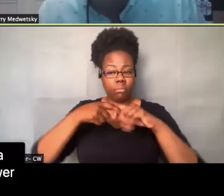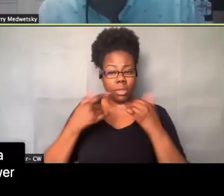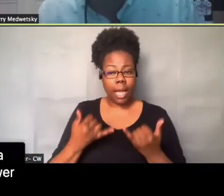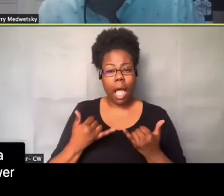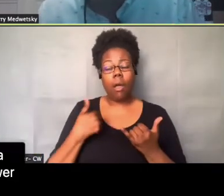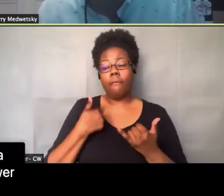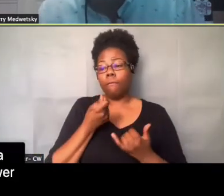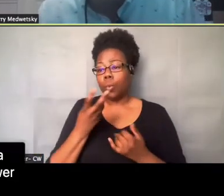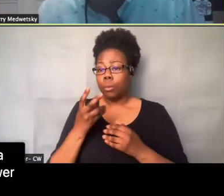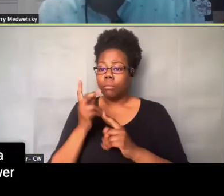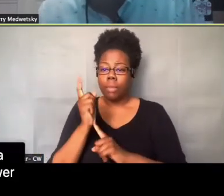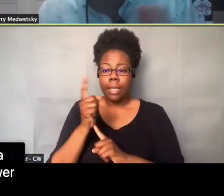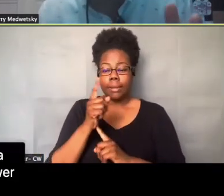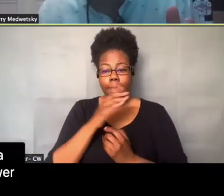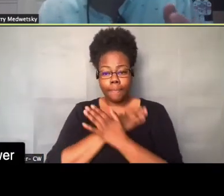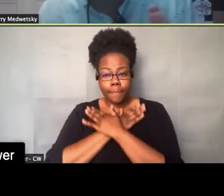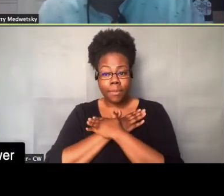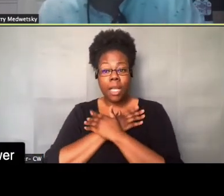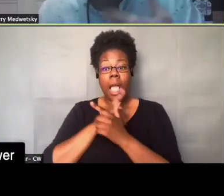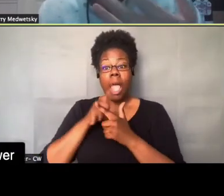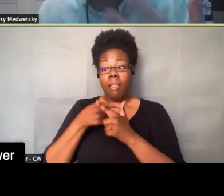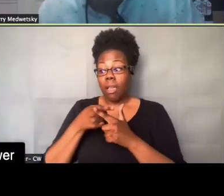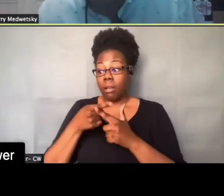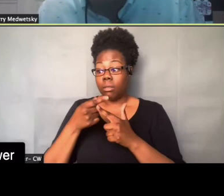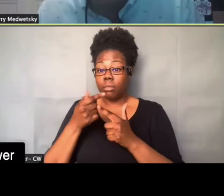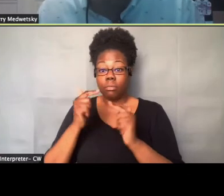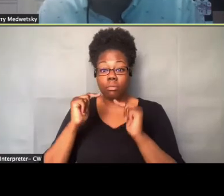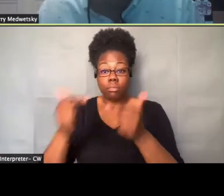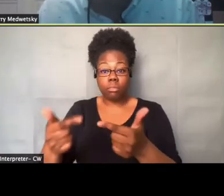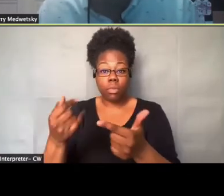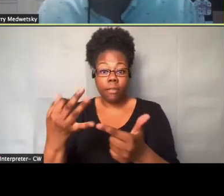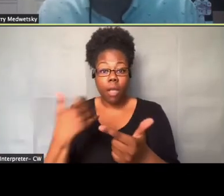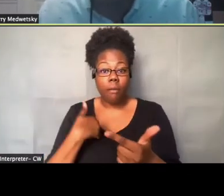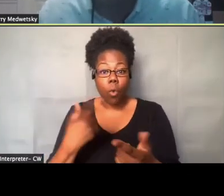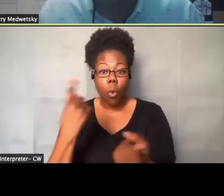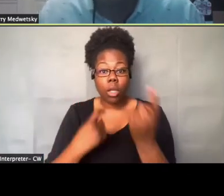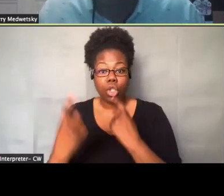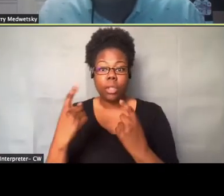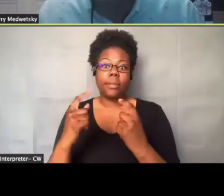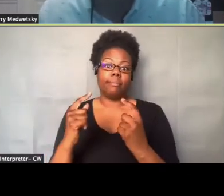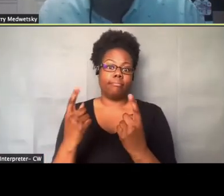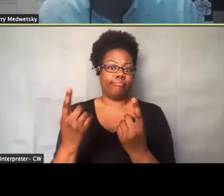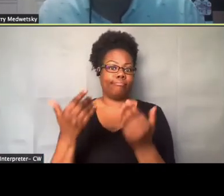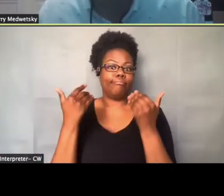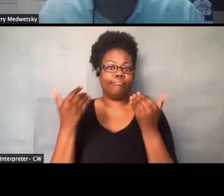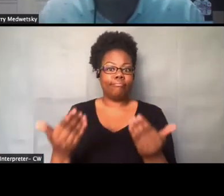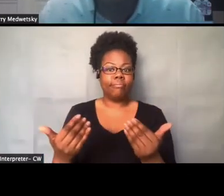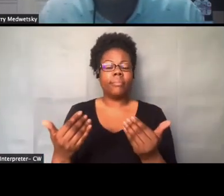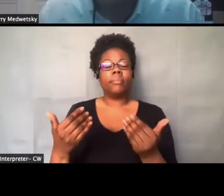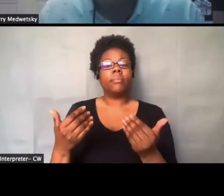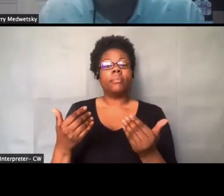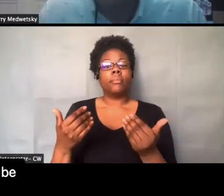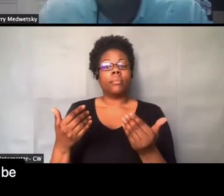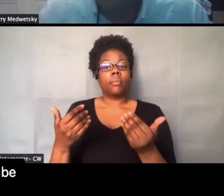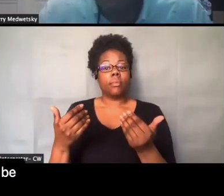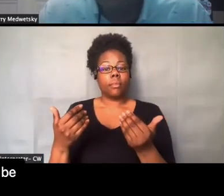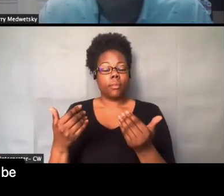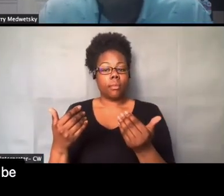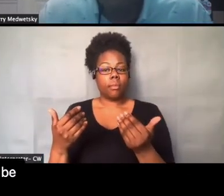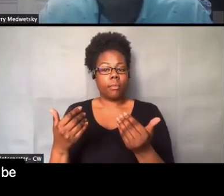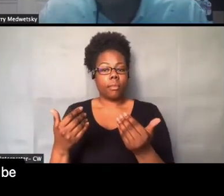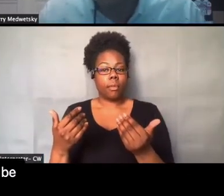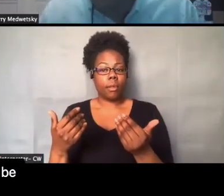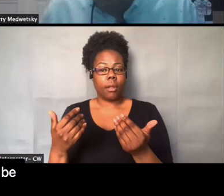can ask if the interpreters are not available, at least we have the captioning onto there. We'll be okay, but yeah, we